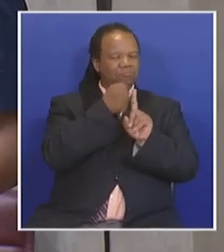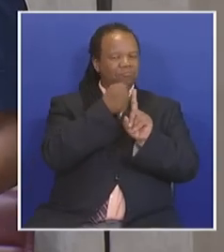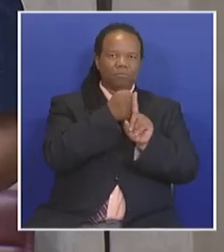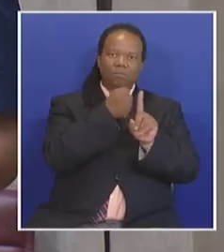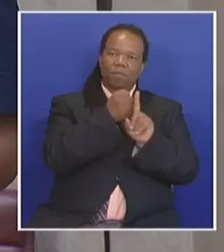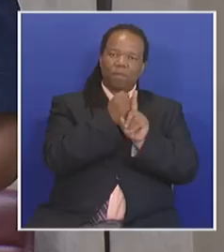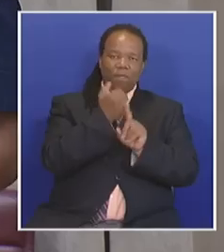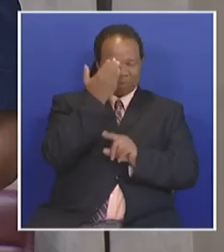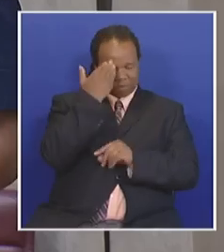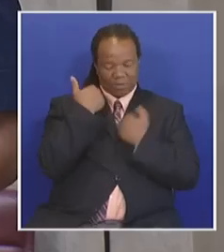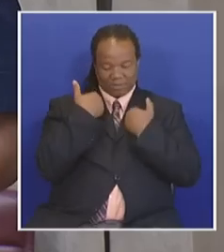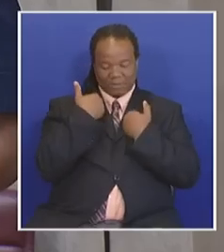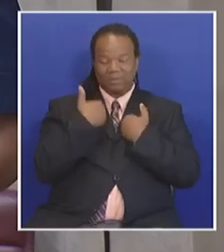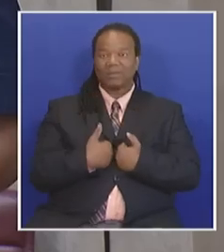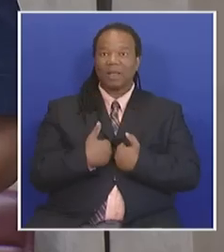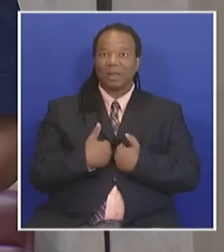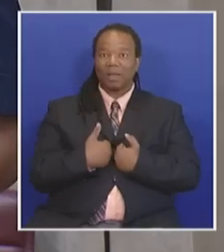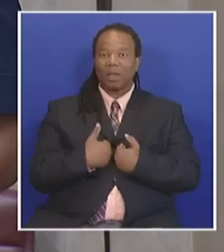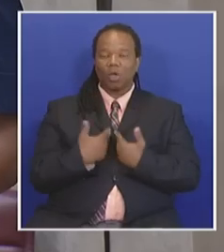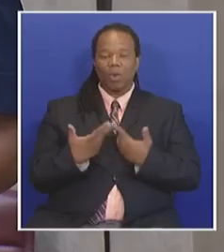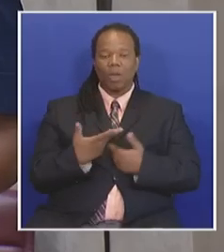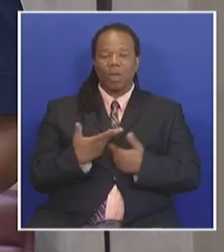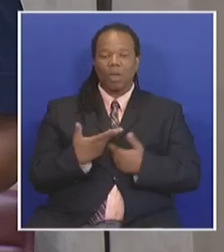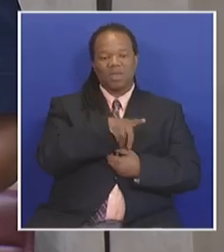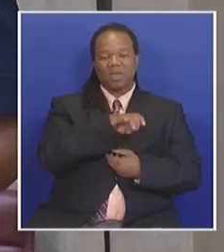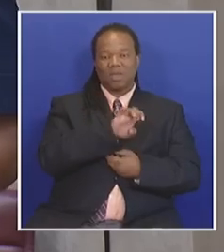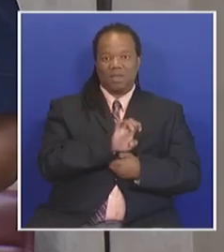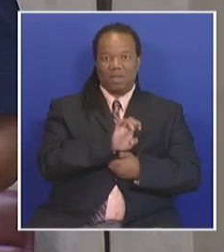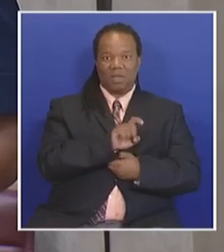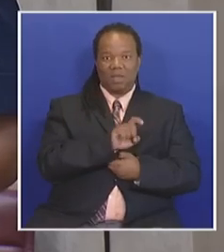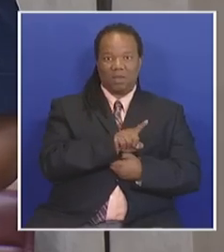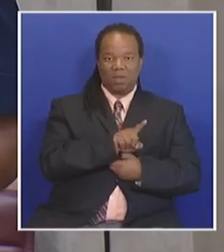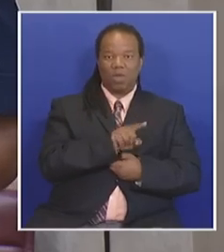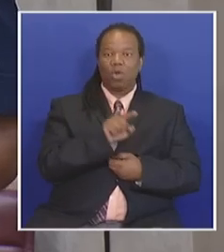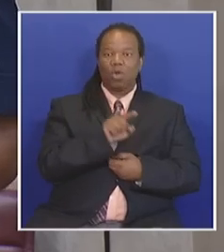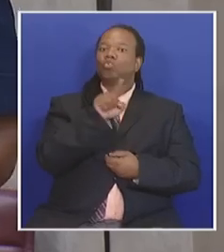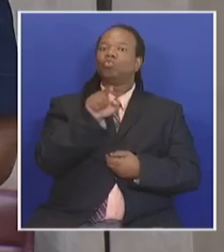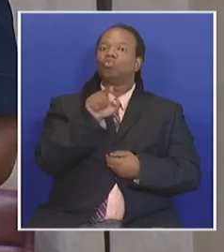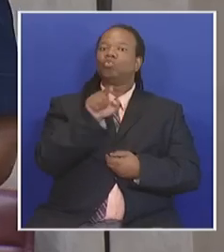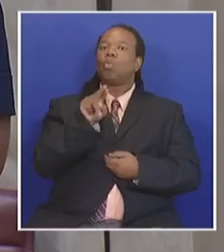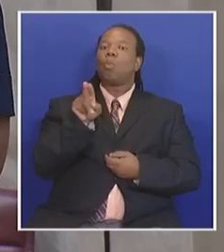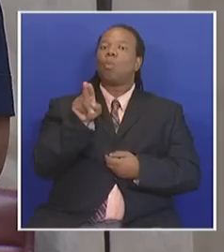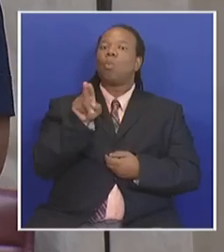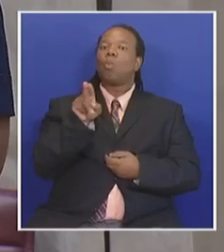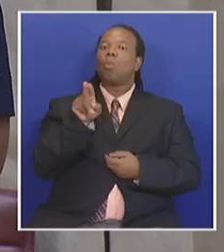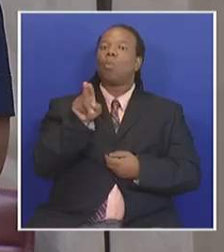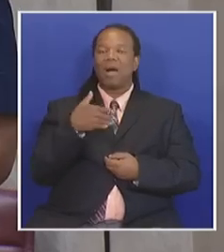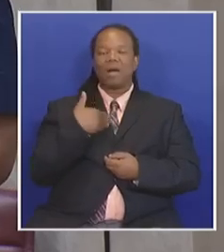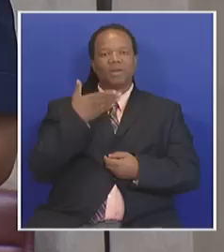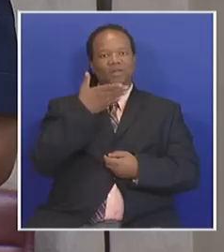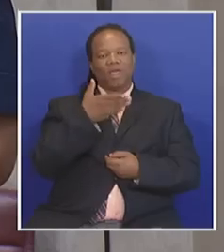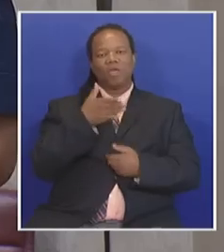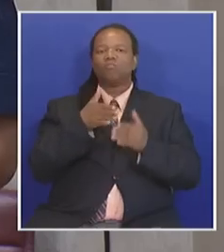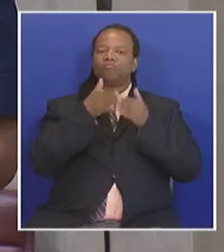on Sunday in Port Elizabeth when our Commander-in-Chief, President Zuma, hosted our Armed Forces Day, and